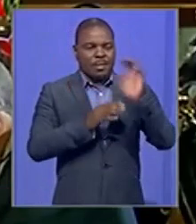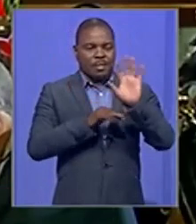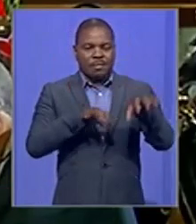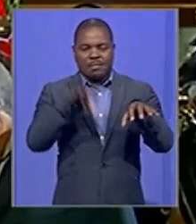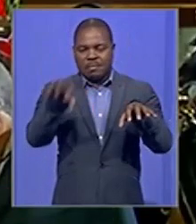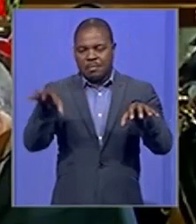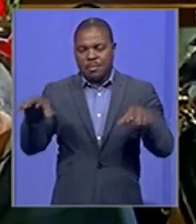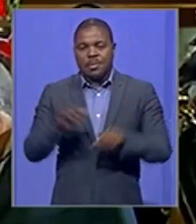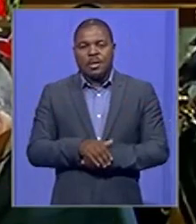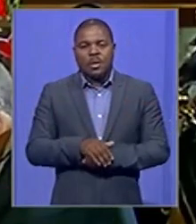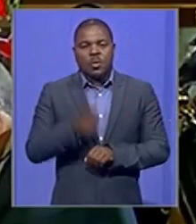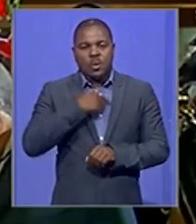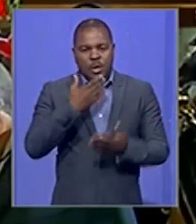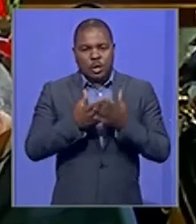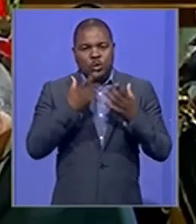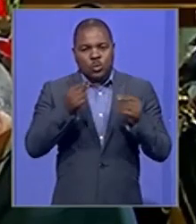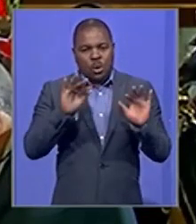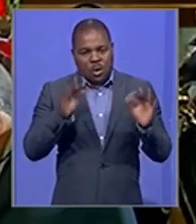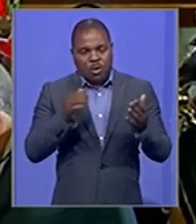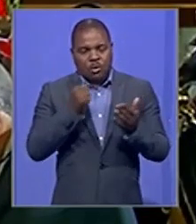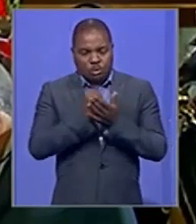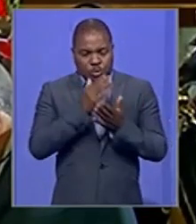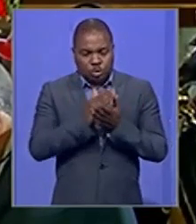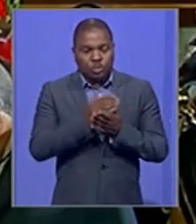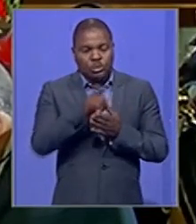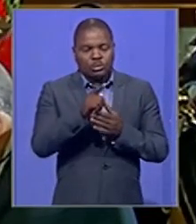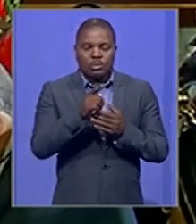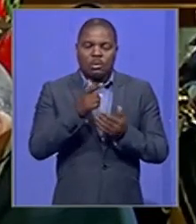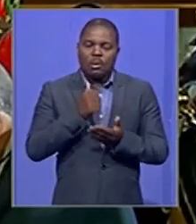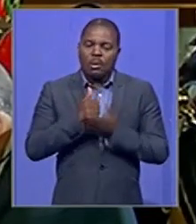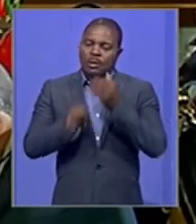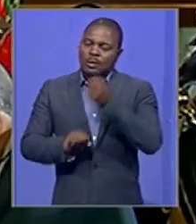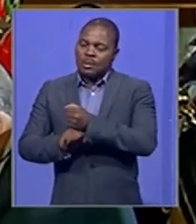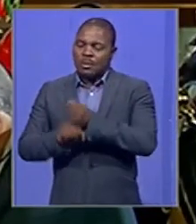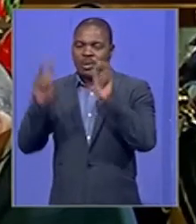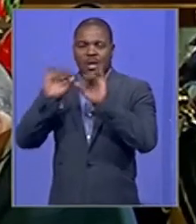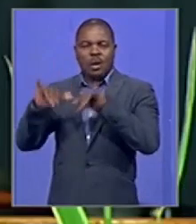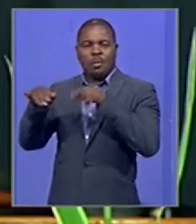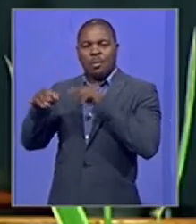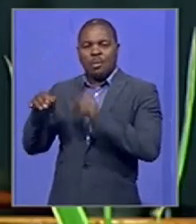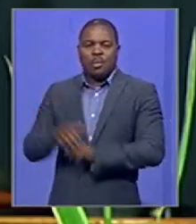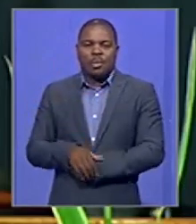be done in a way that will complement Eskom. Madam Speaker,